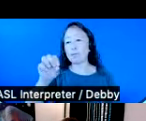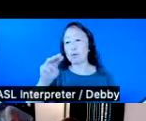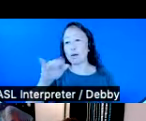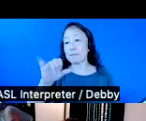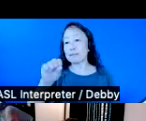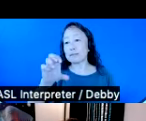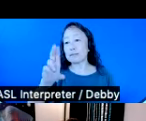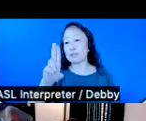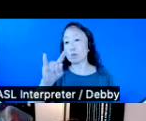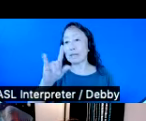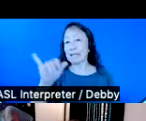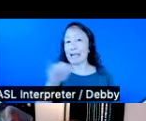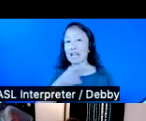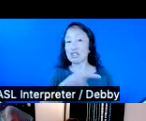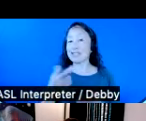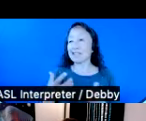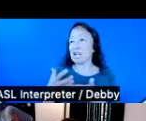Like she deserves it or something.